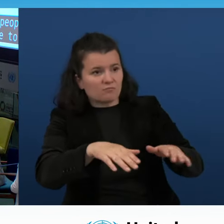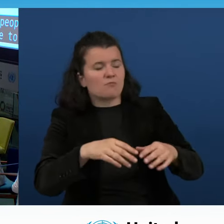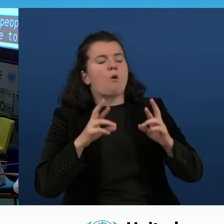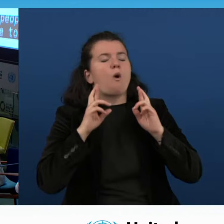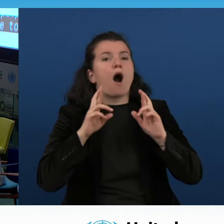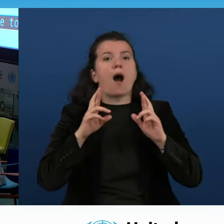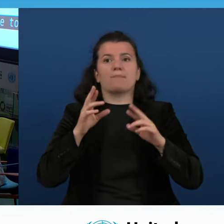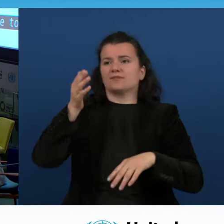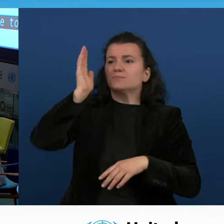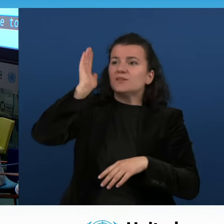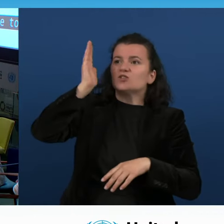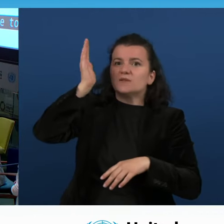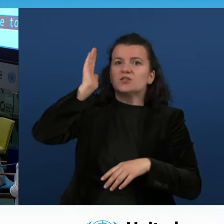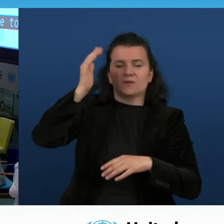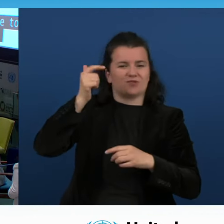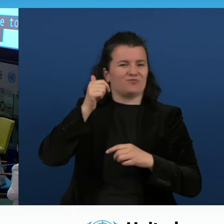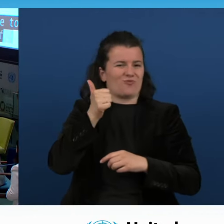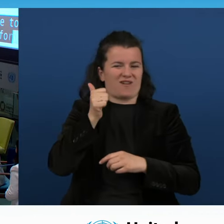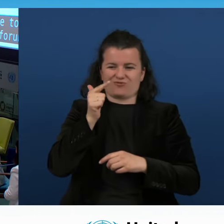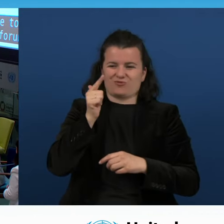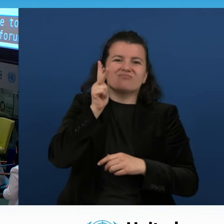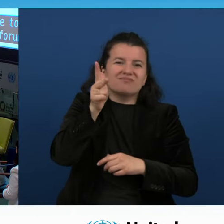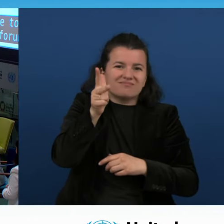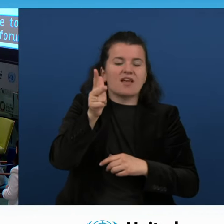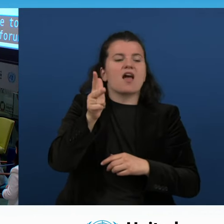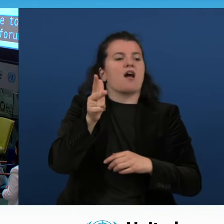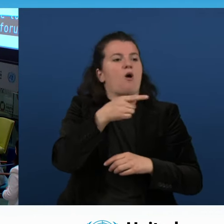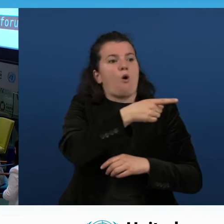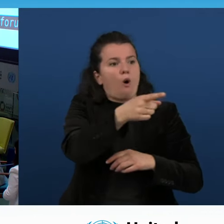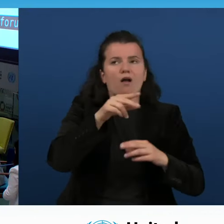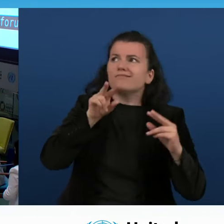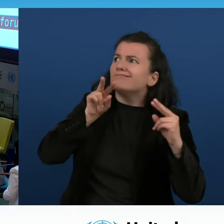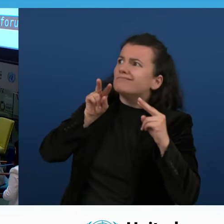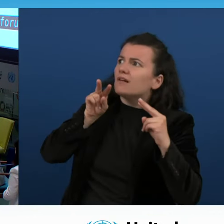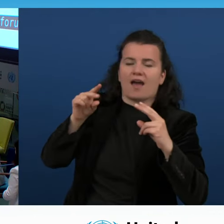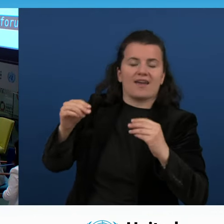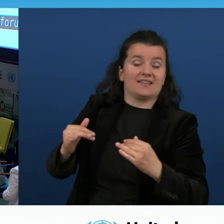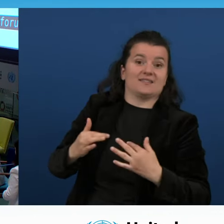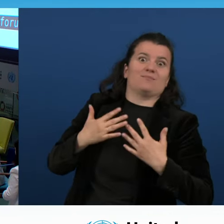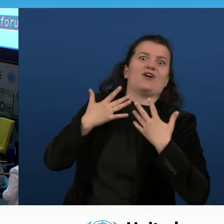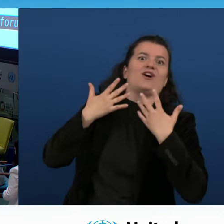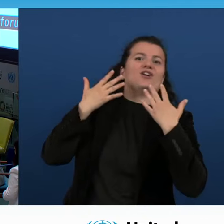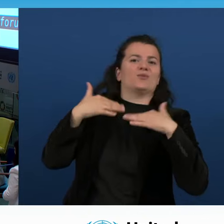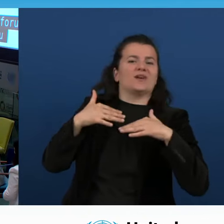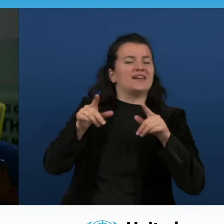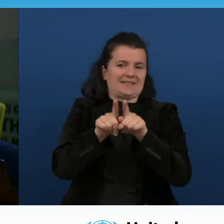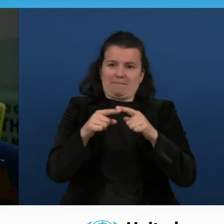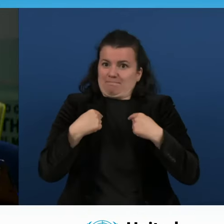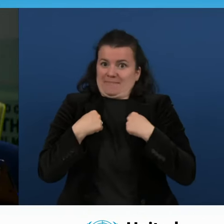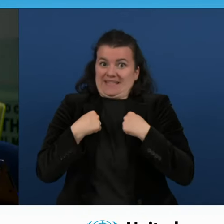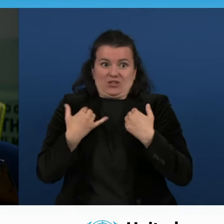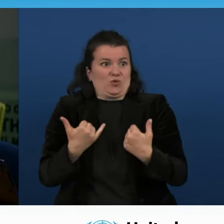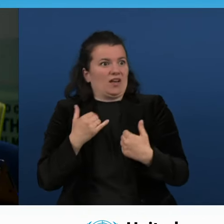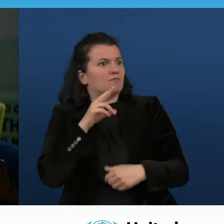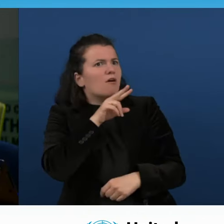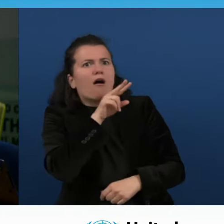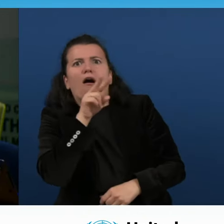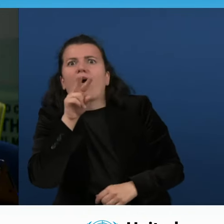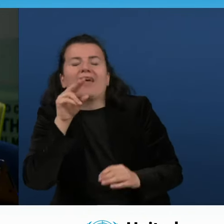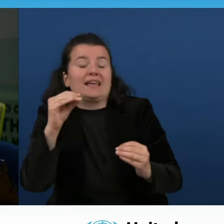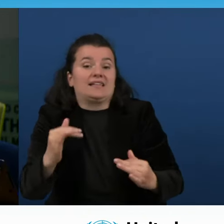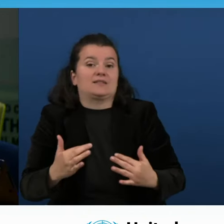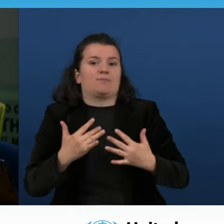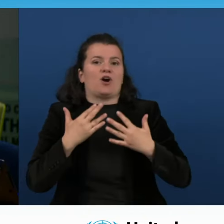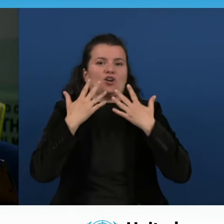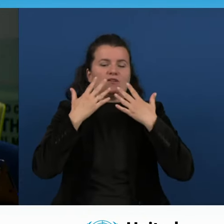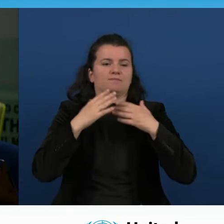I'm leaving inspired, no? Inspired by all the work that everyone is doing. And from a public and private